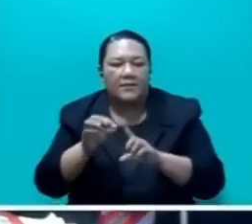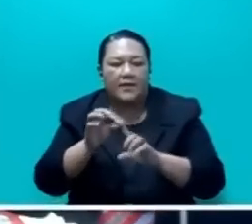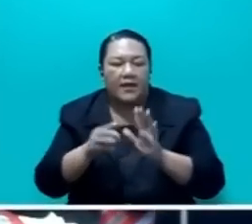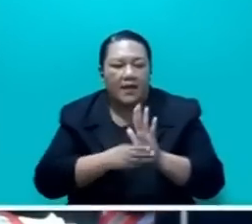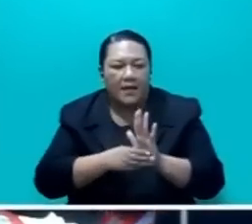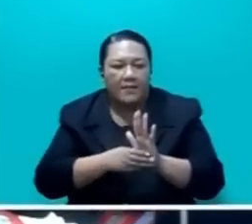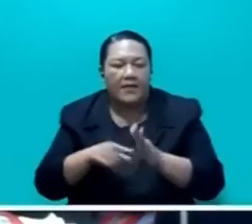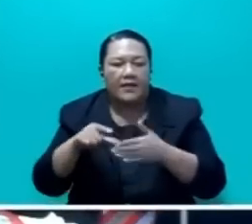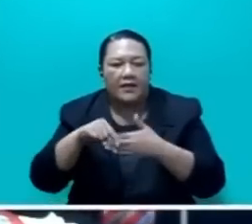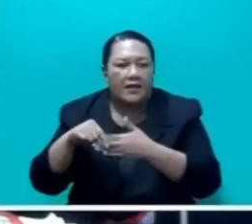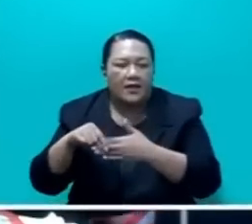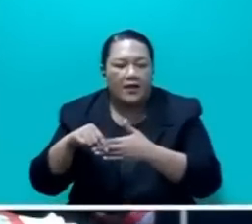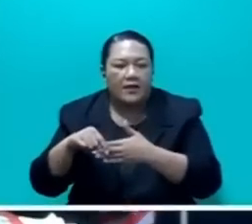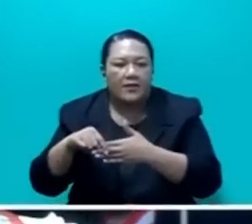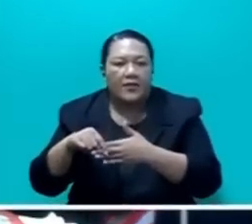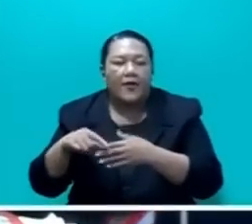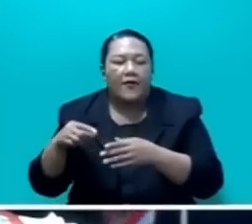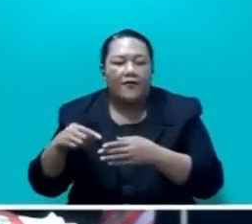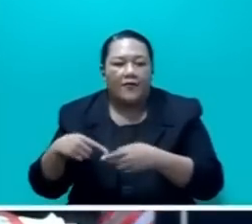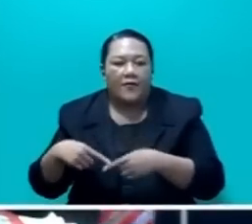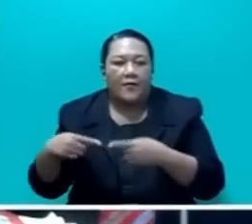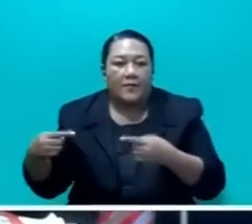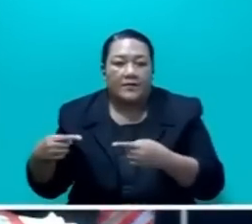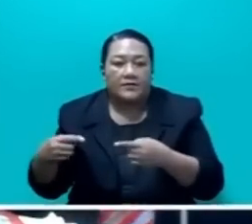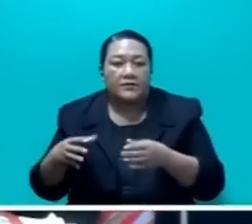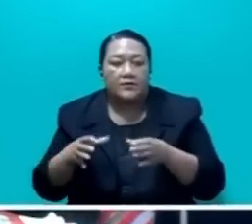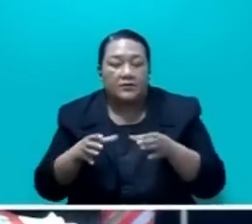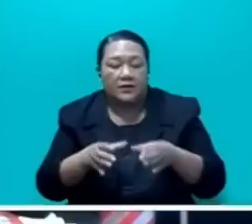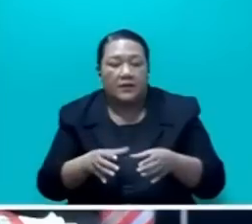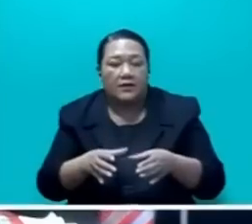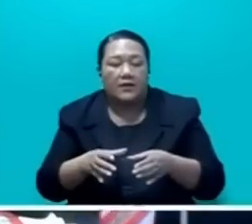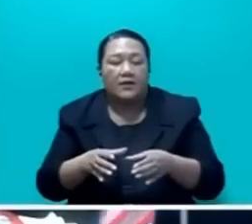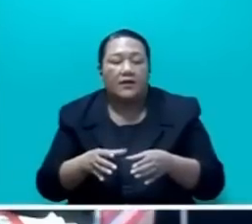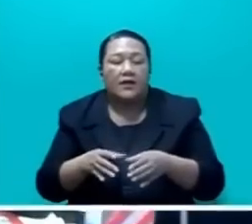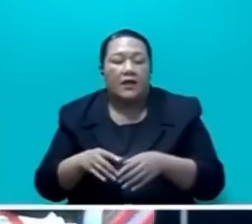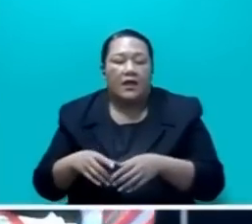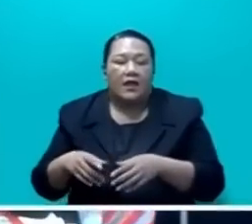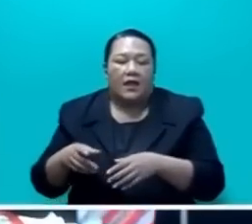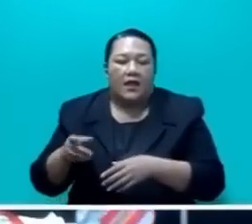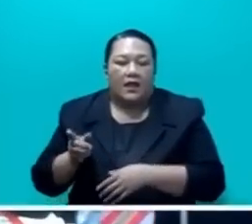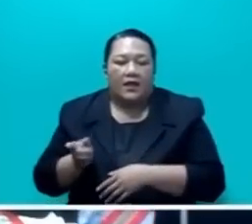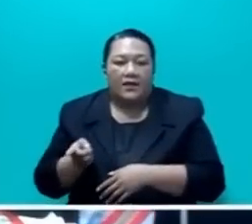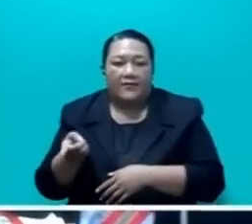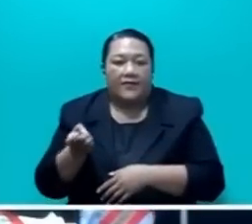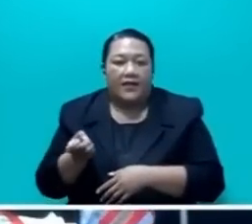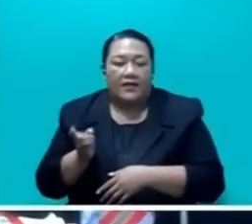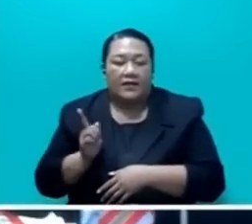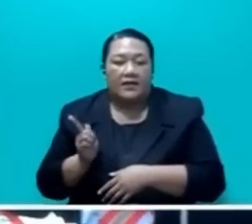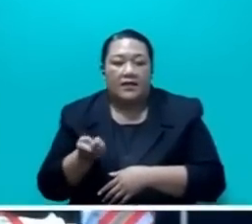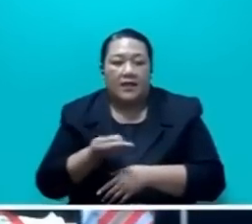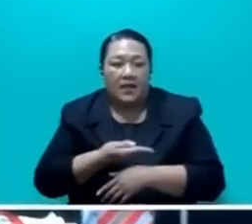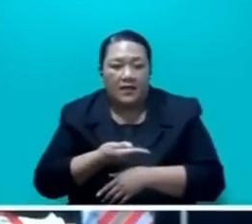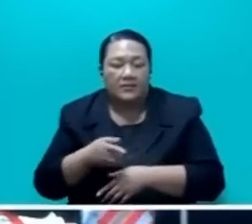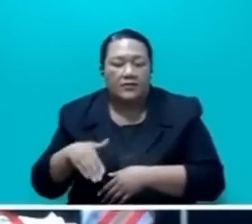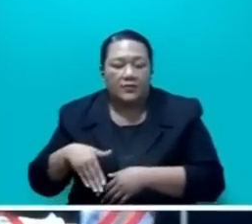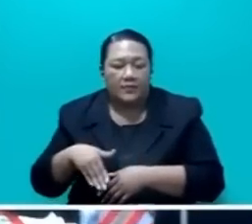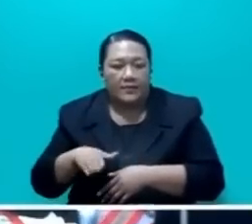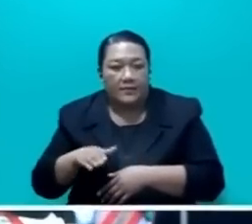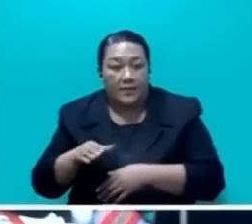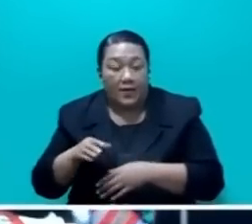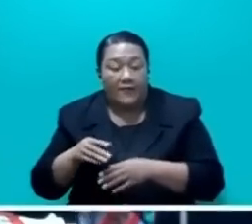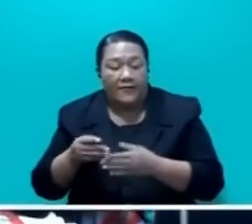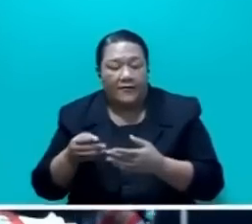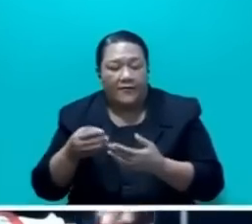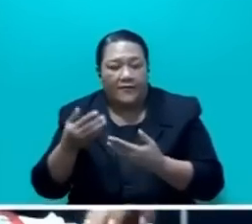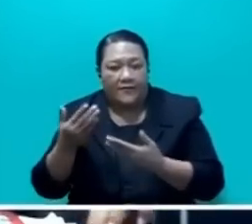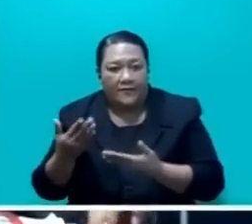Opposition, Honourable Members of Parliament, and invited guests joining us today here in Parliament, as well as those watching and listening